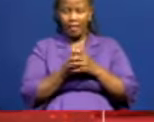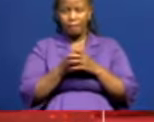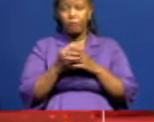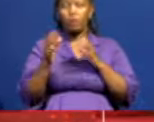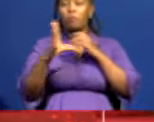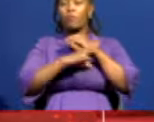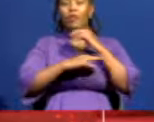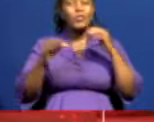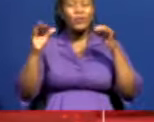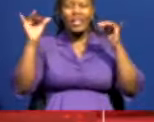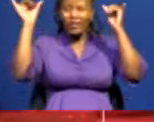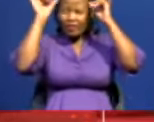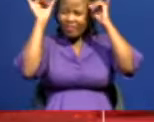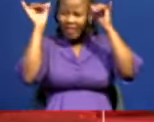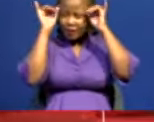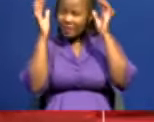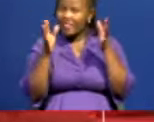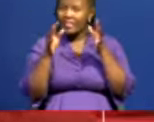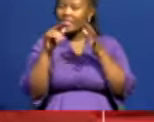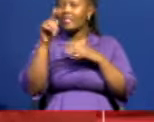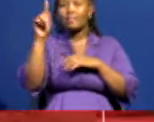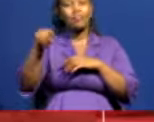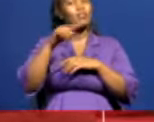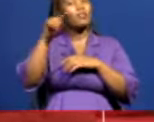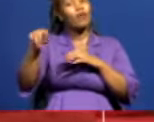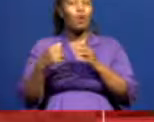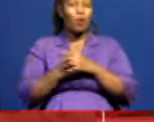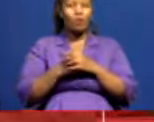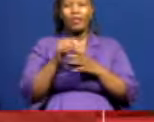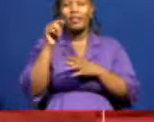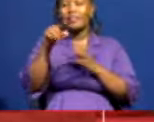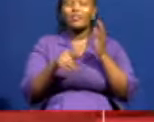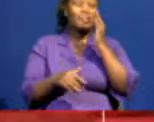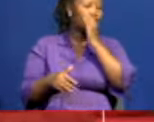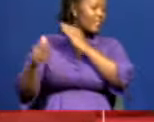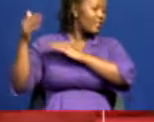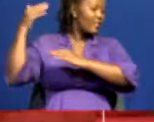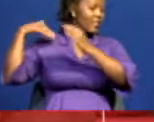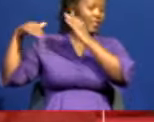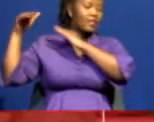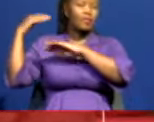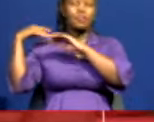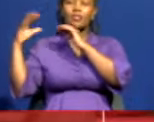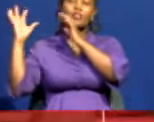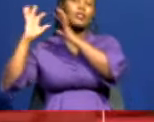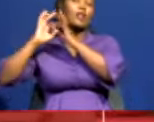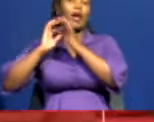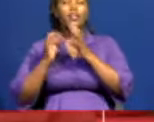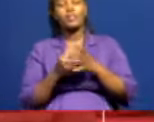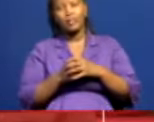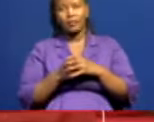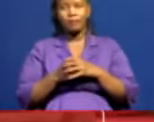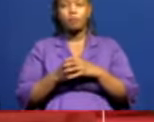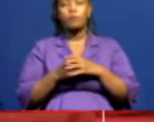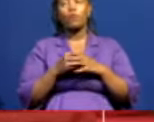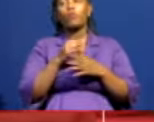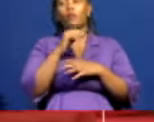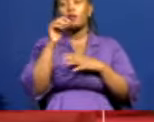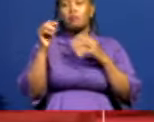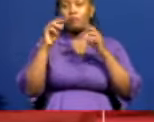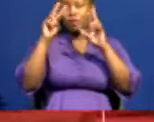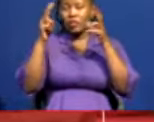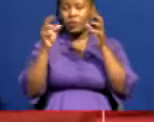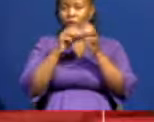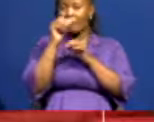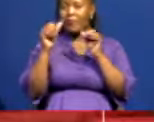ngombe imepitwa na wakati. It is outdated cultural practice. Mambo ya